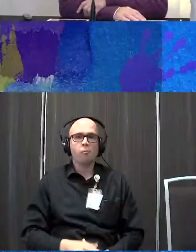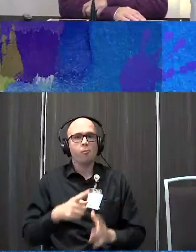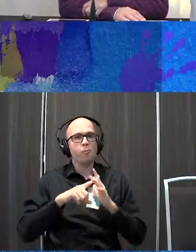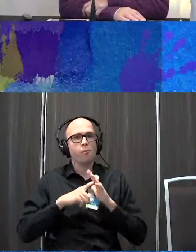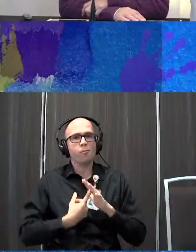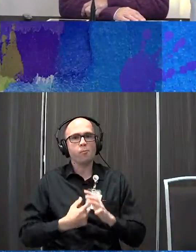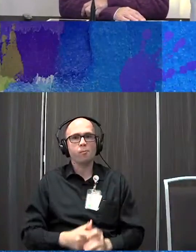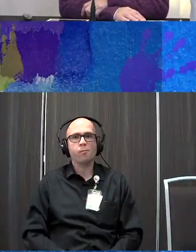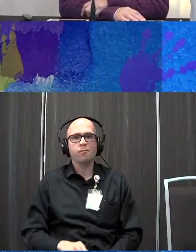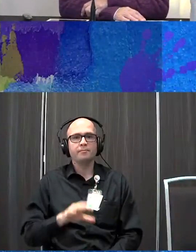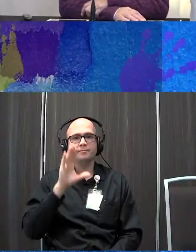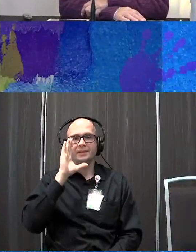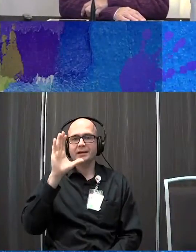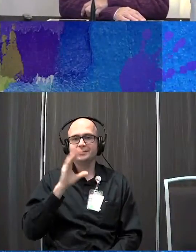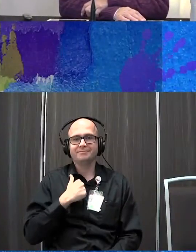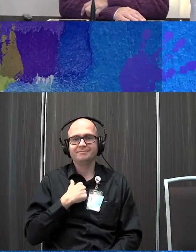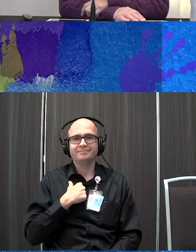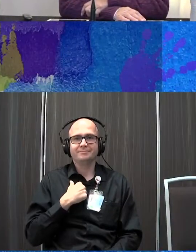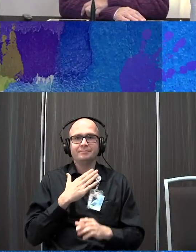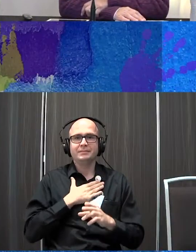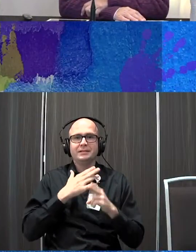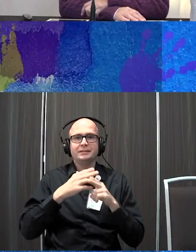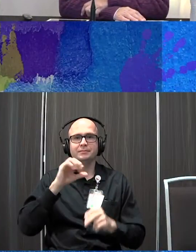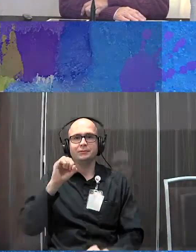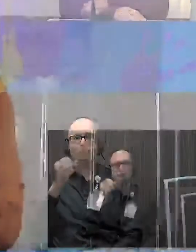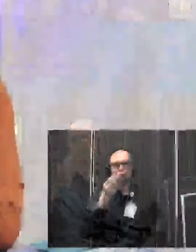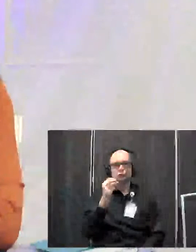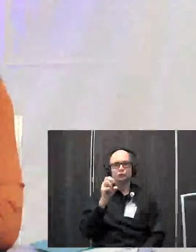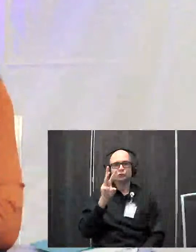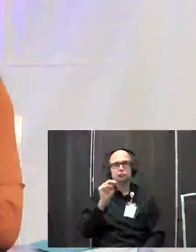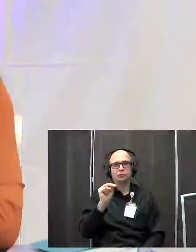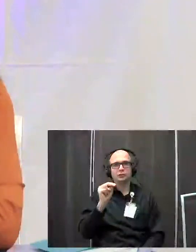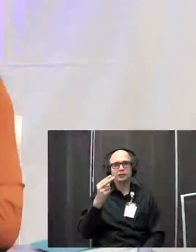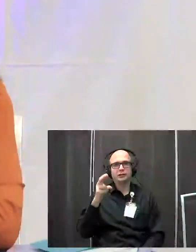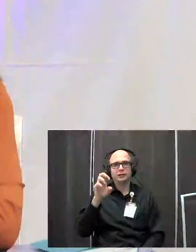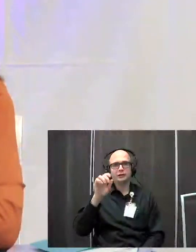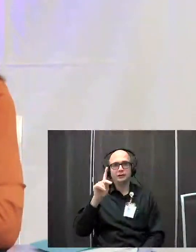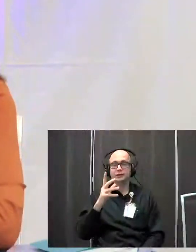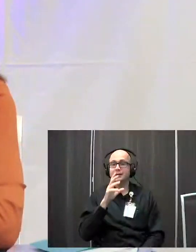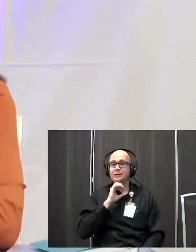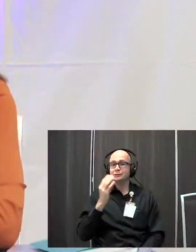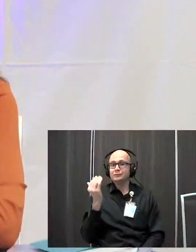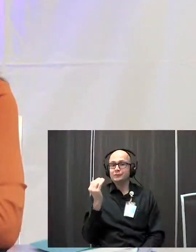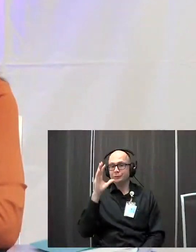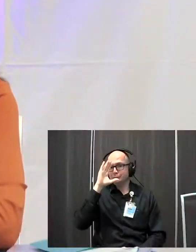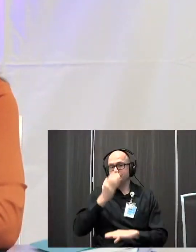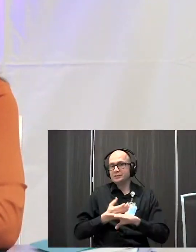Sean. Hi, I'm Sean Herrick, and I have a 15-year-old son, Cole, who has Charge